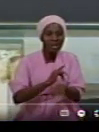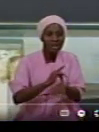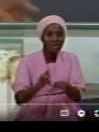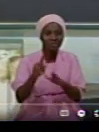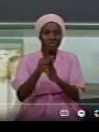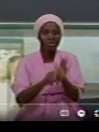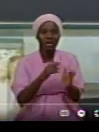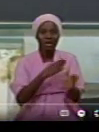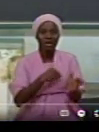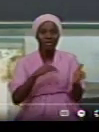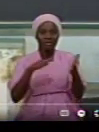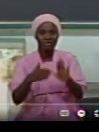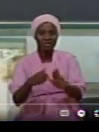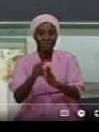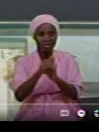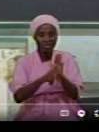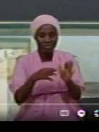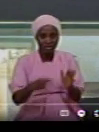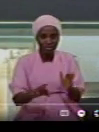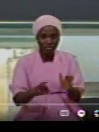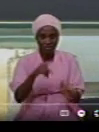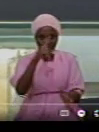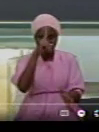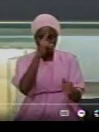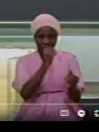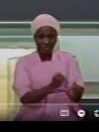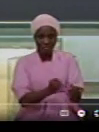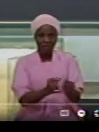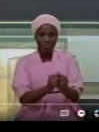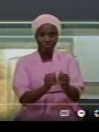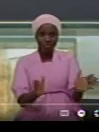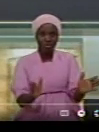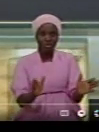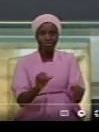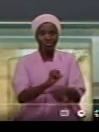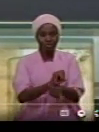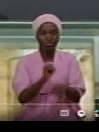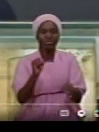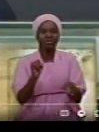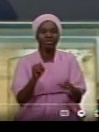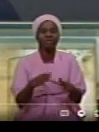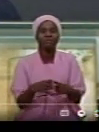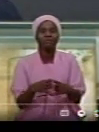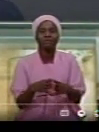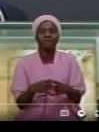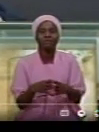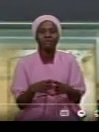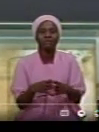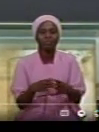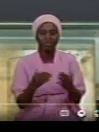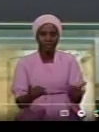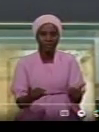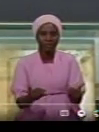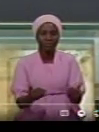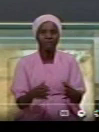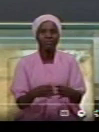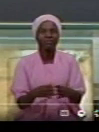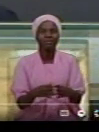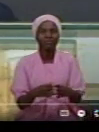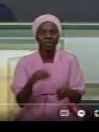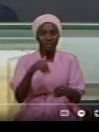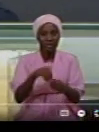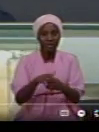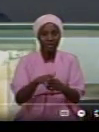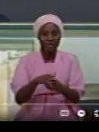the deadness of faith without works. We're coming to